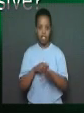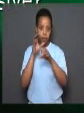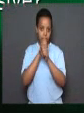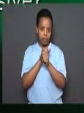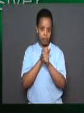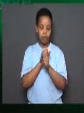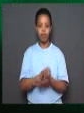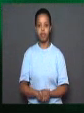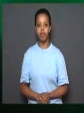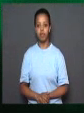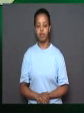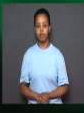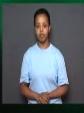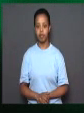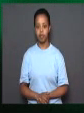Time's up.